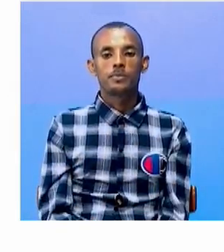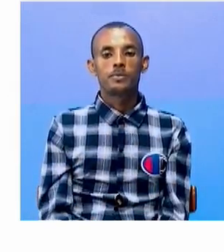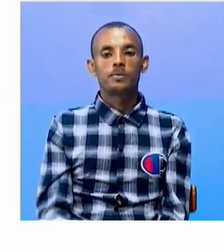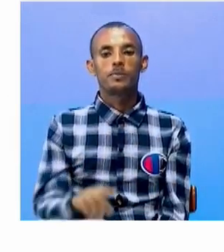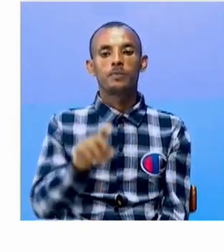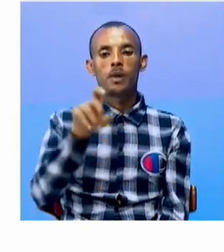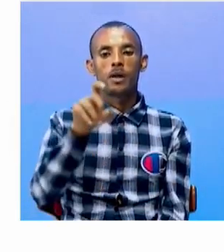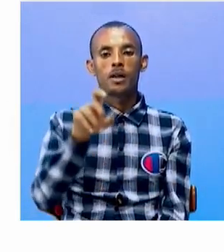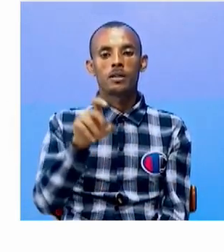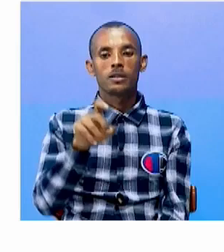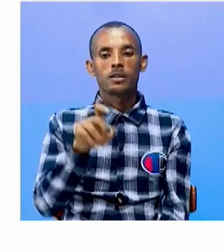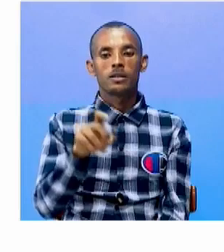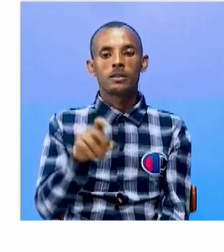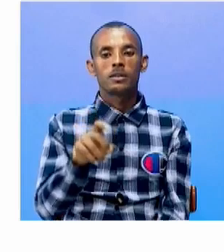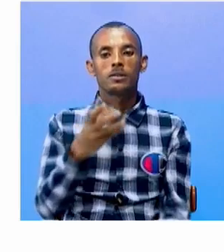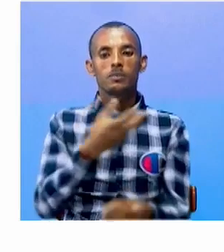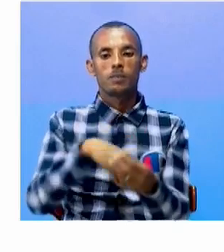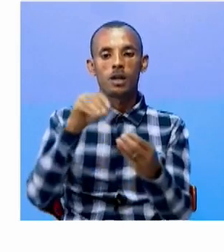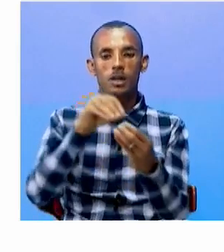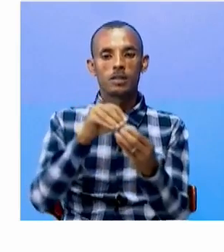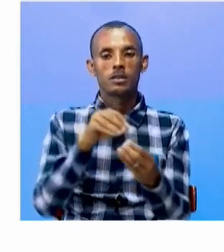x plus